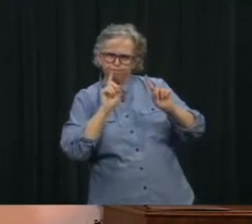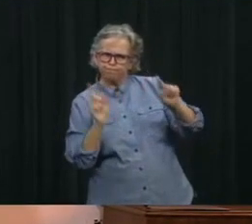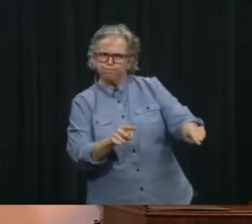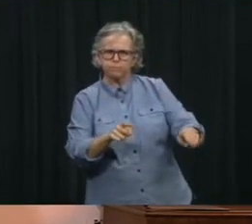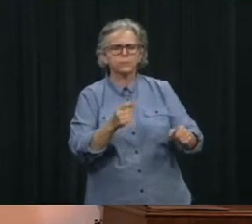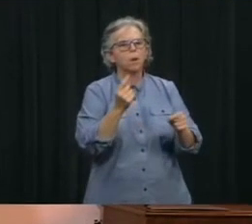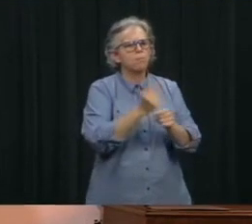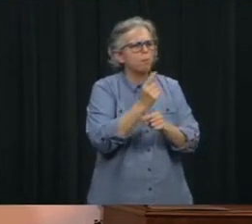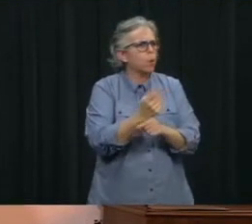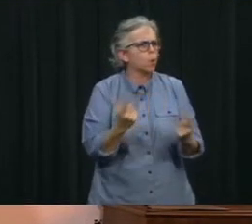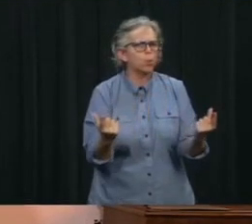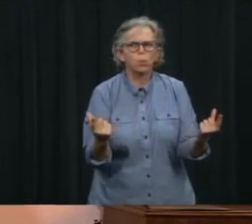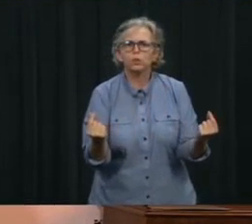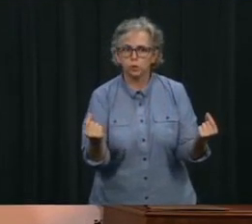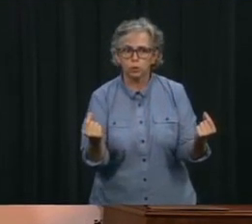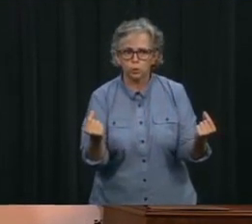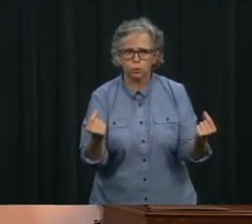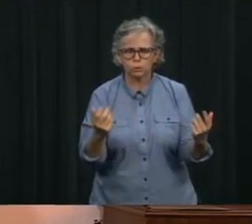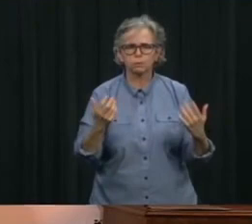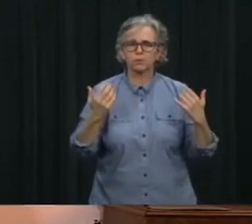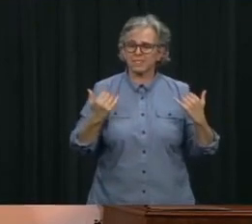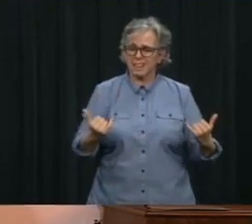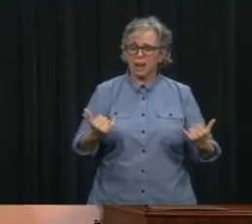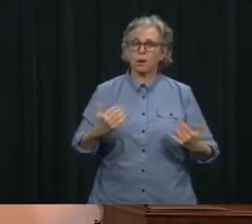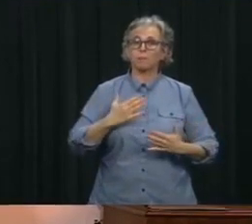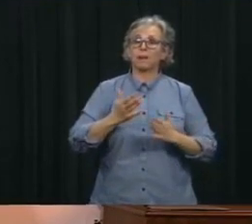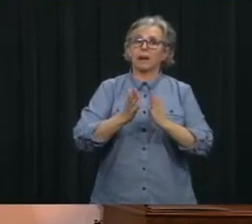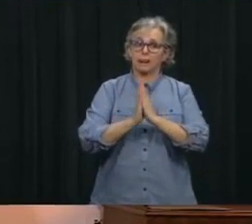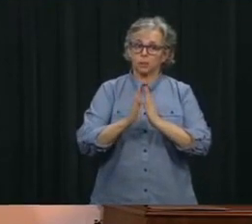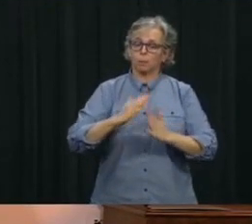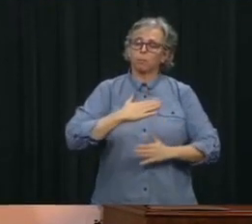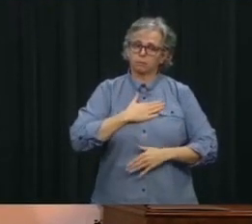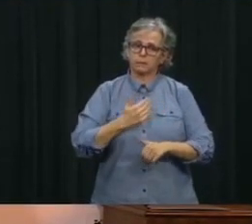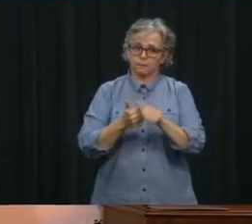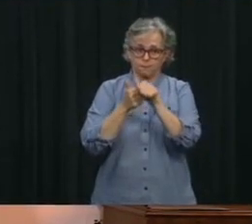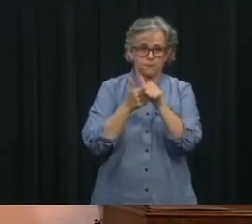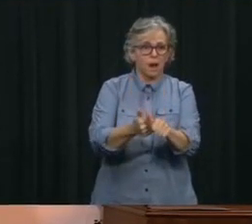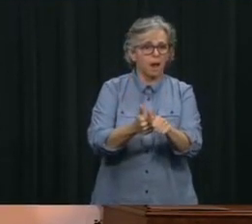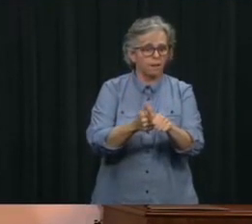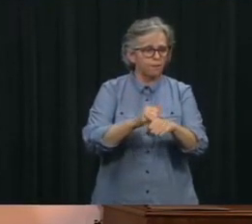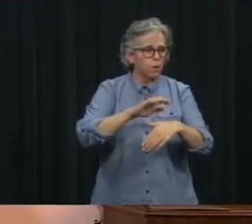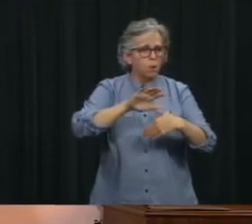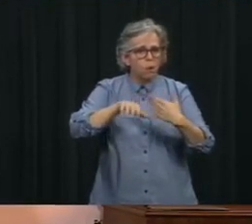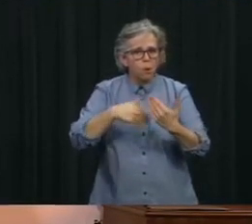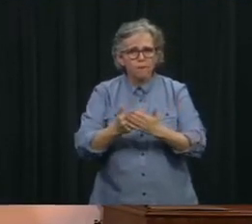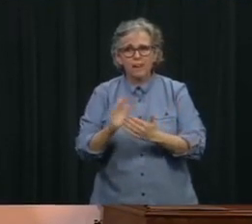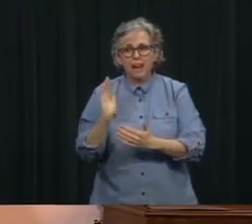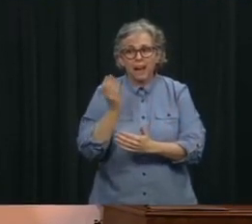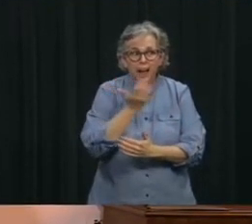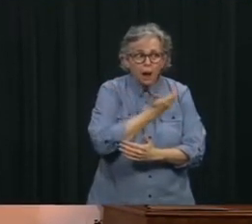to please, please follow that for the safety of all our citizens.